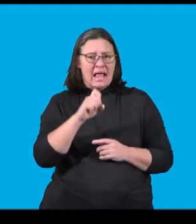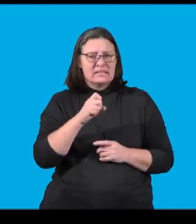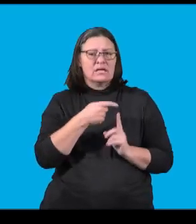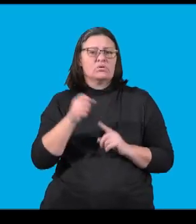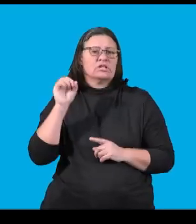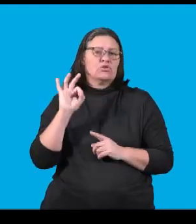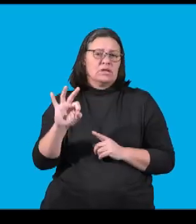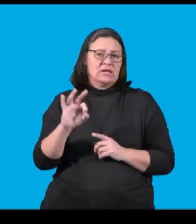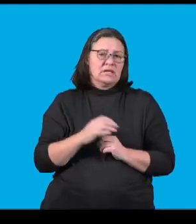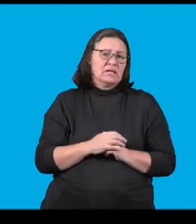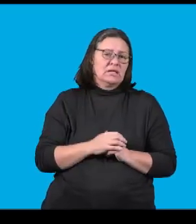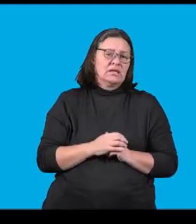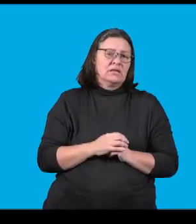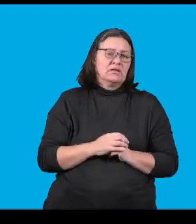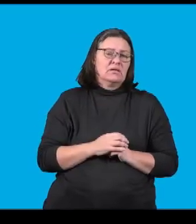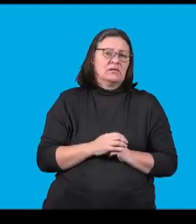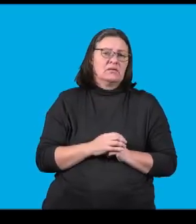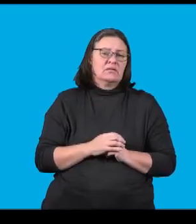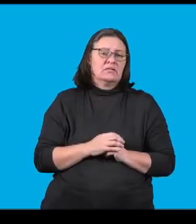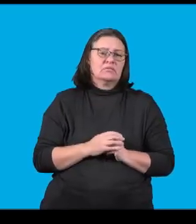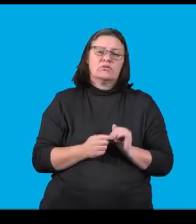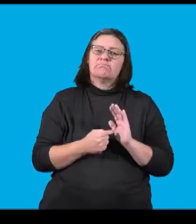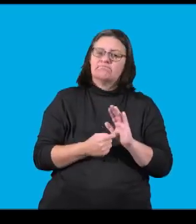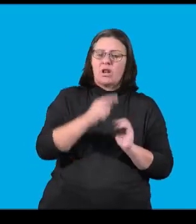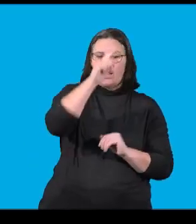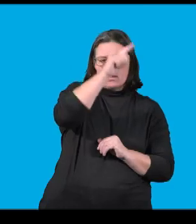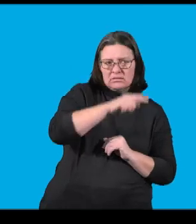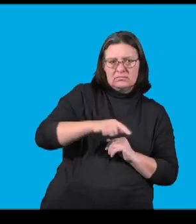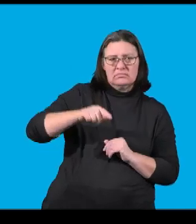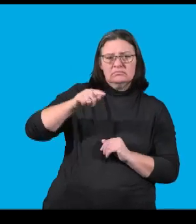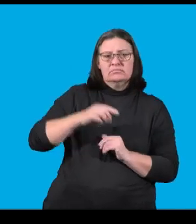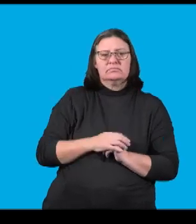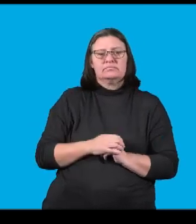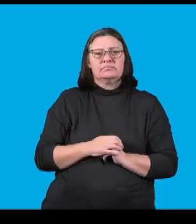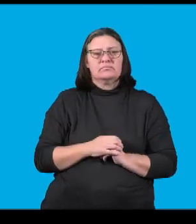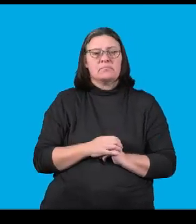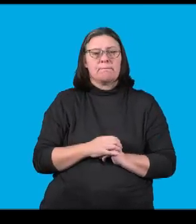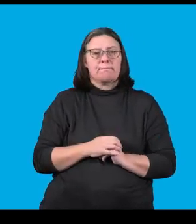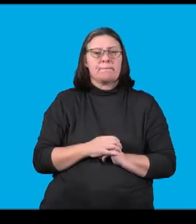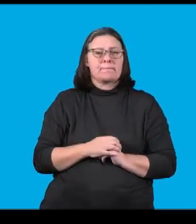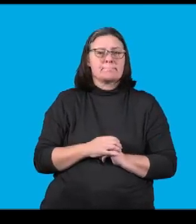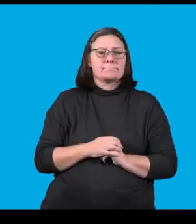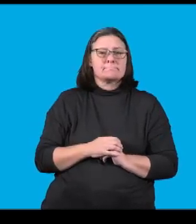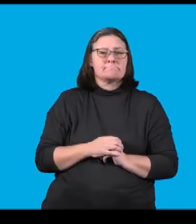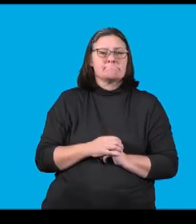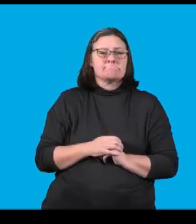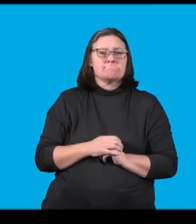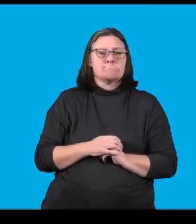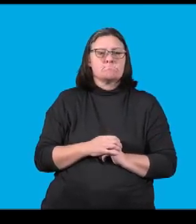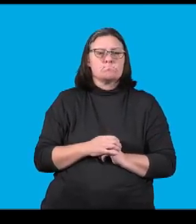equal to 3. So it's going to look something. Let's just see if I've got a straight line tool